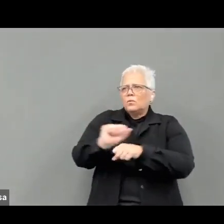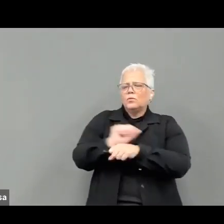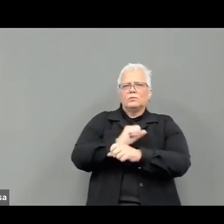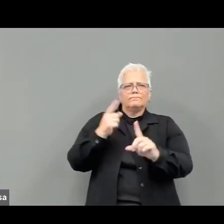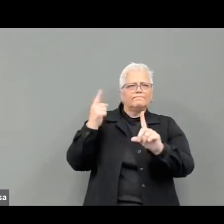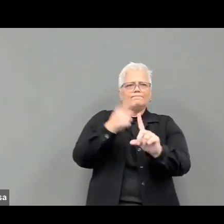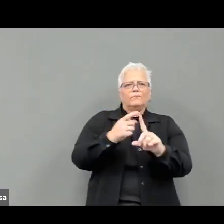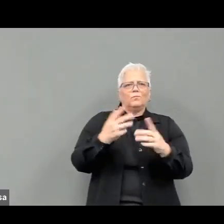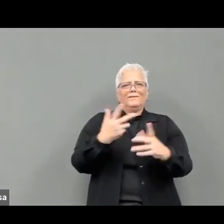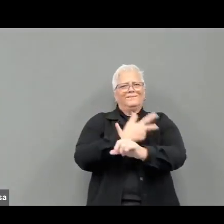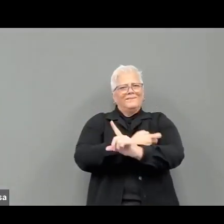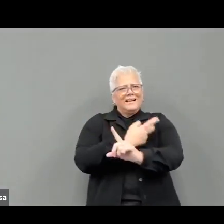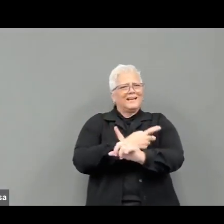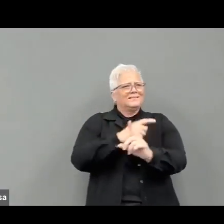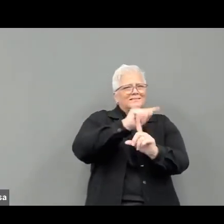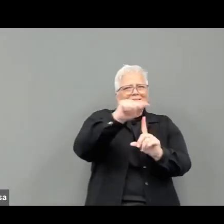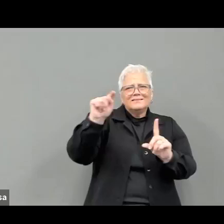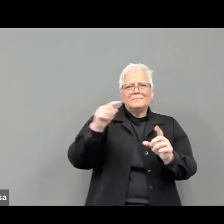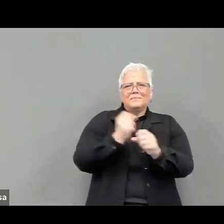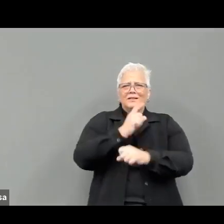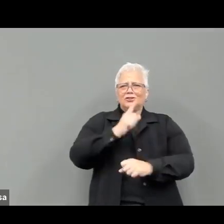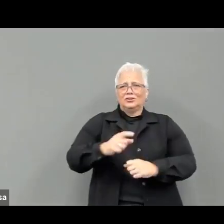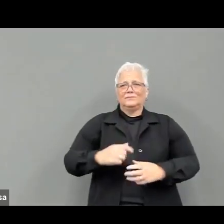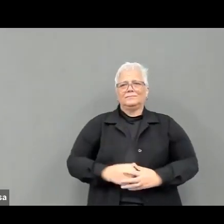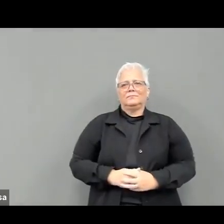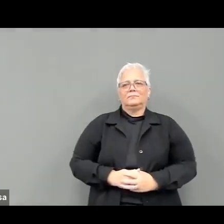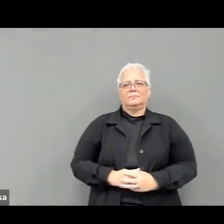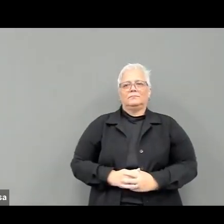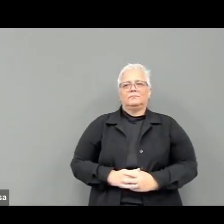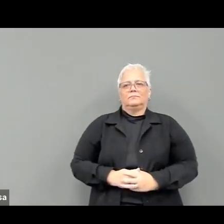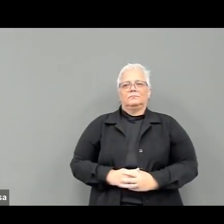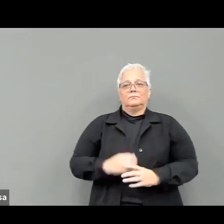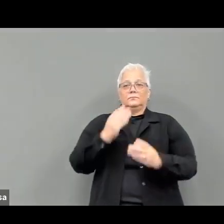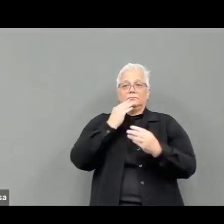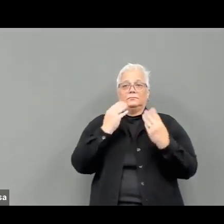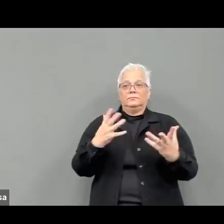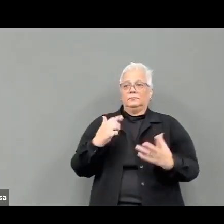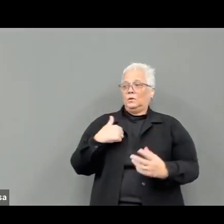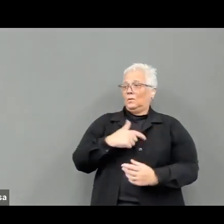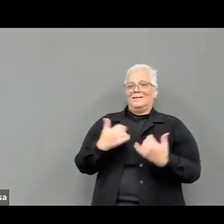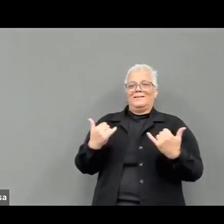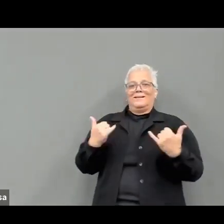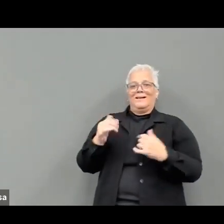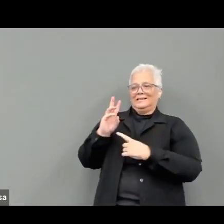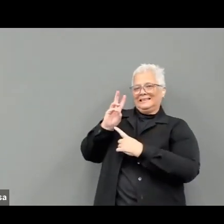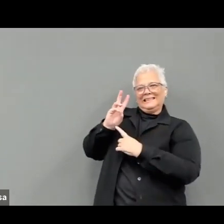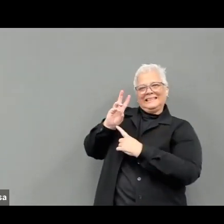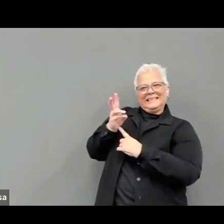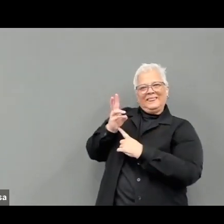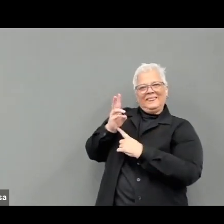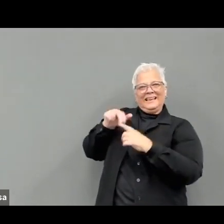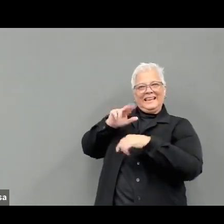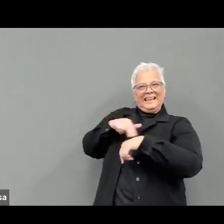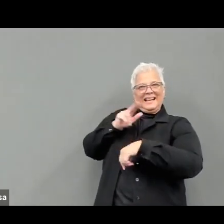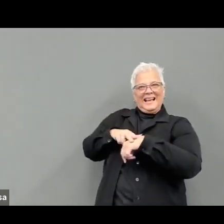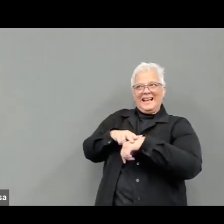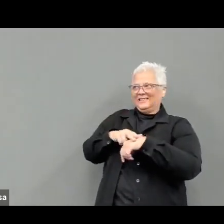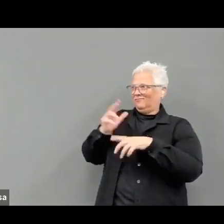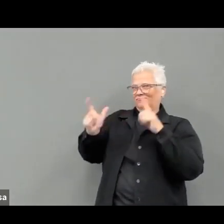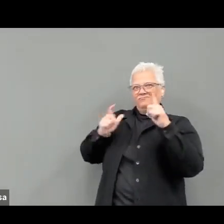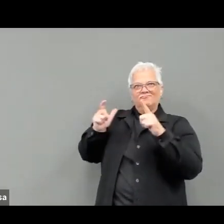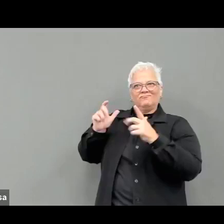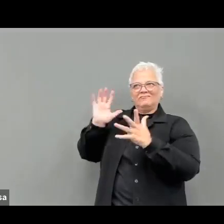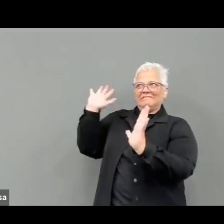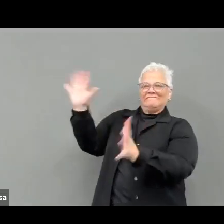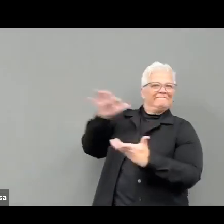ranks 6th in the nation for the number of people who've received their first dose as a percentage of the